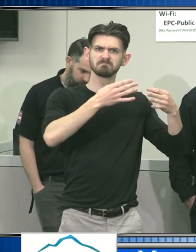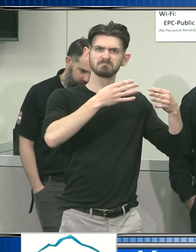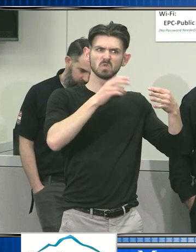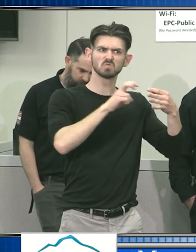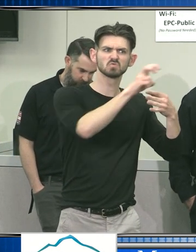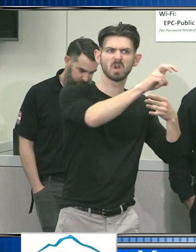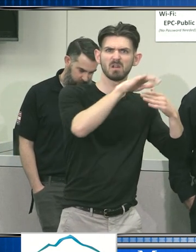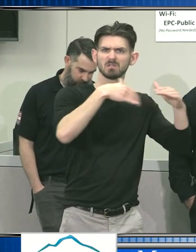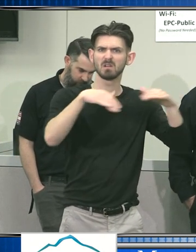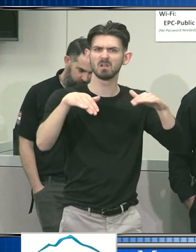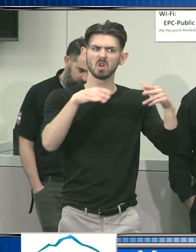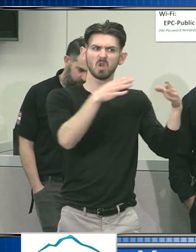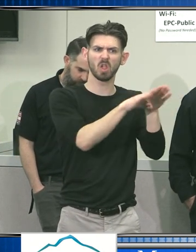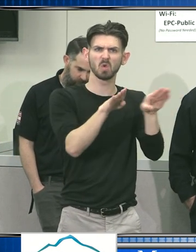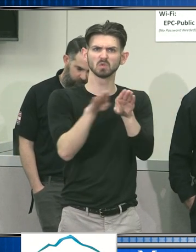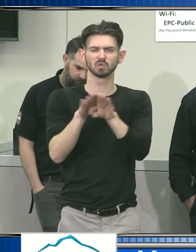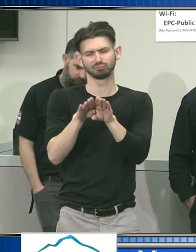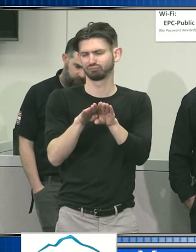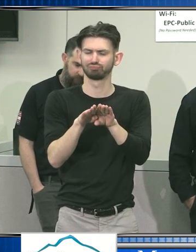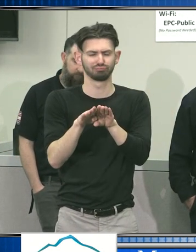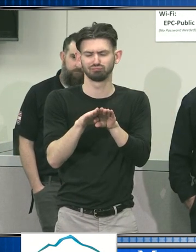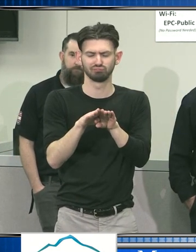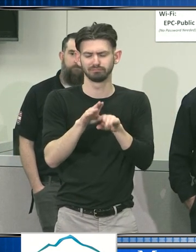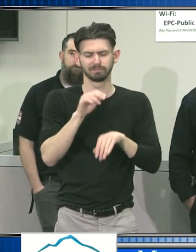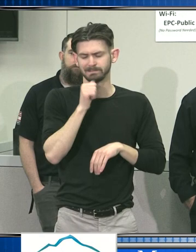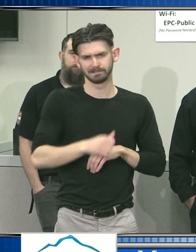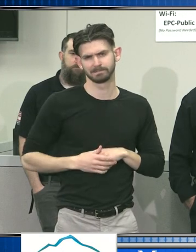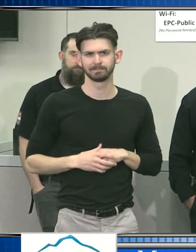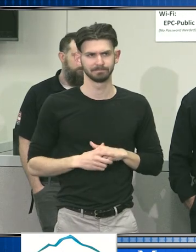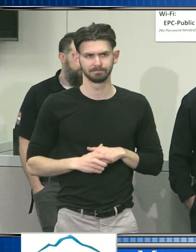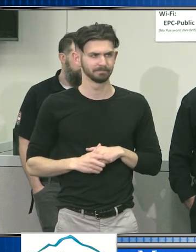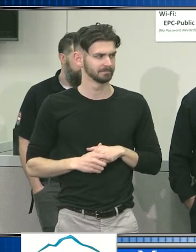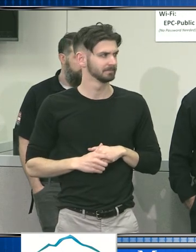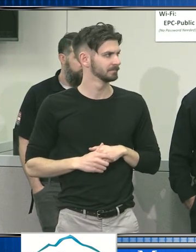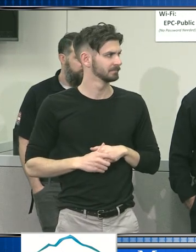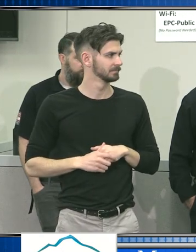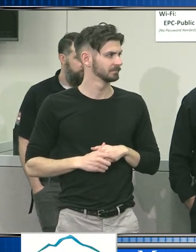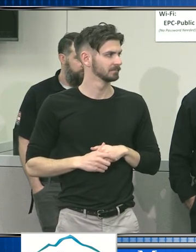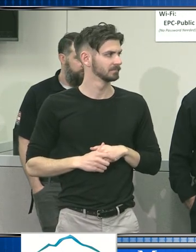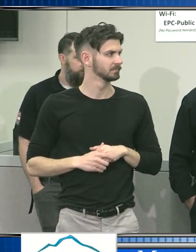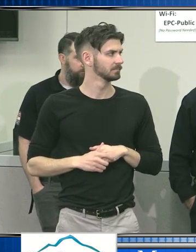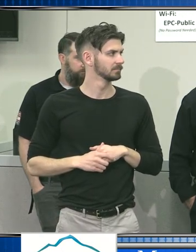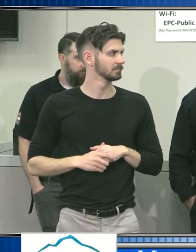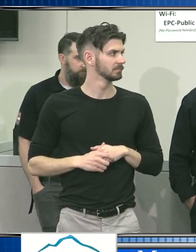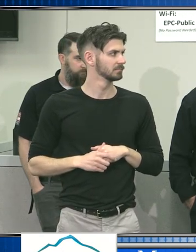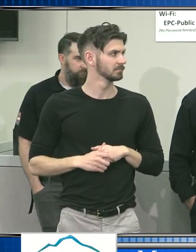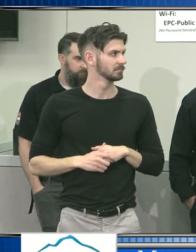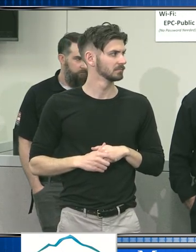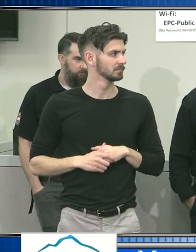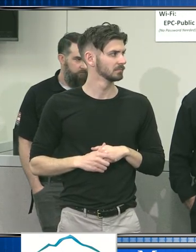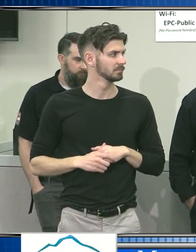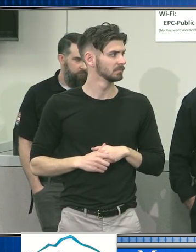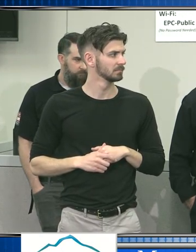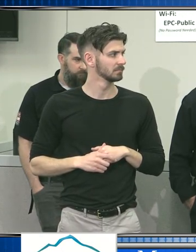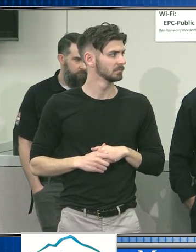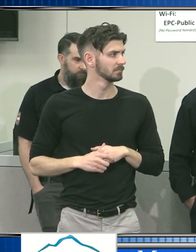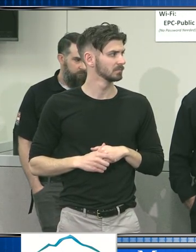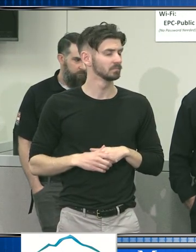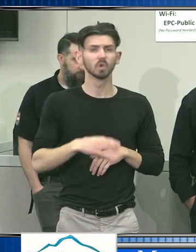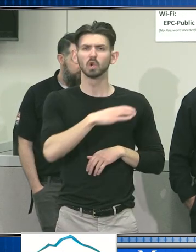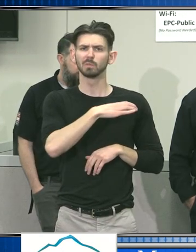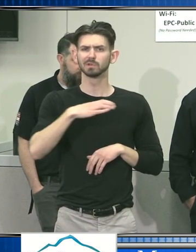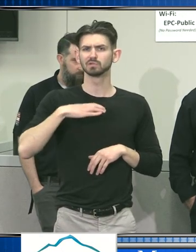not encourage you not to view it that way. And we don't anticipate closing any El Paso County. Commissioner Waller